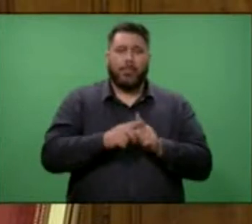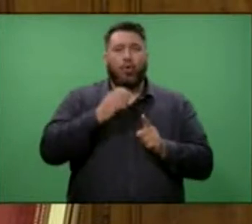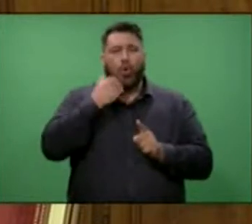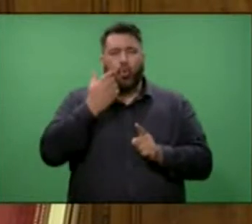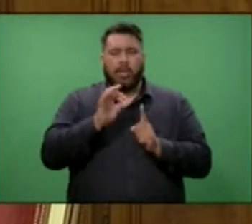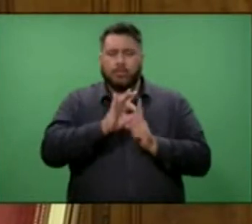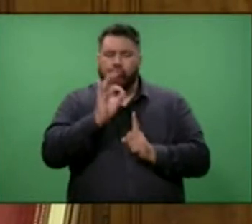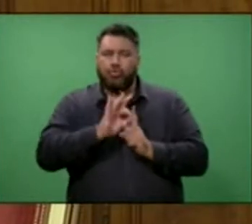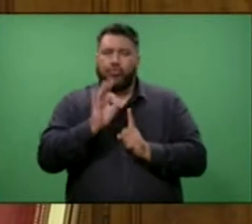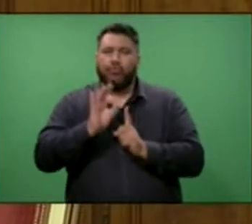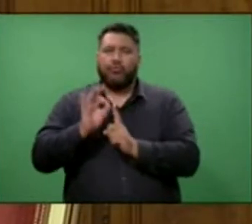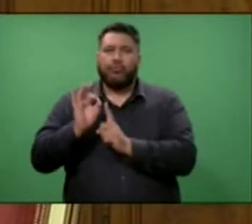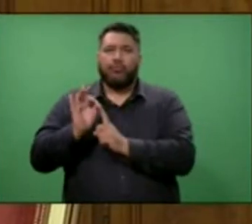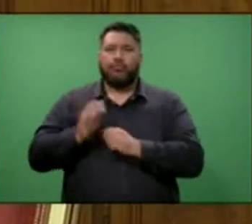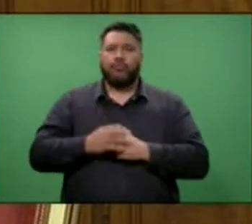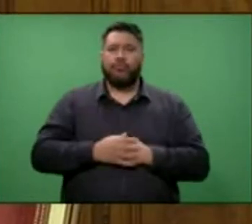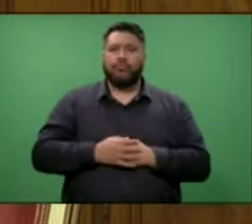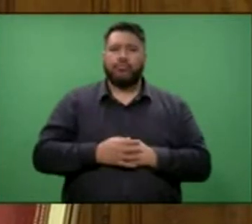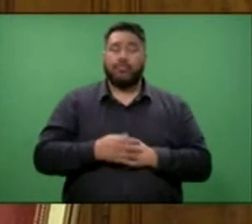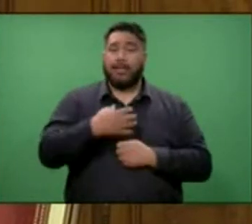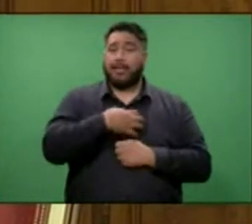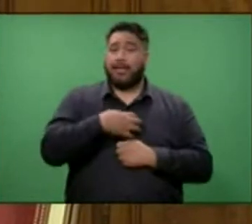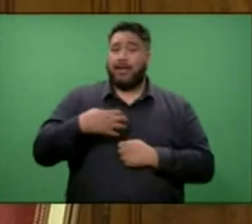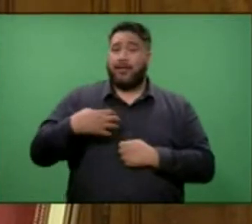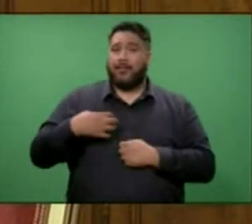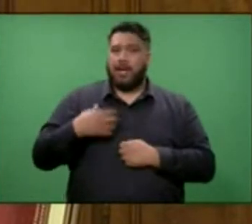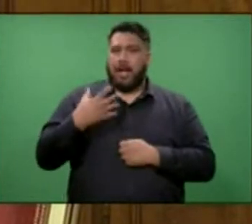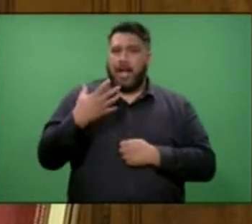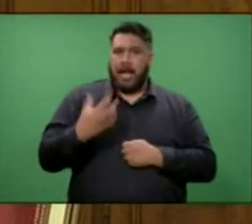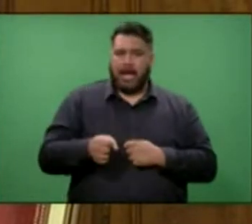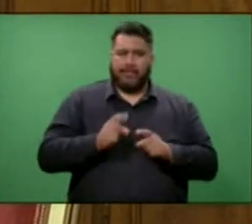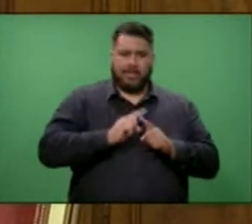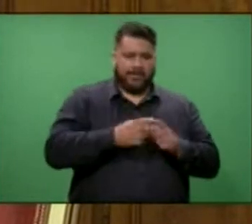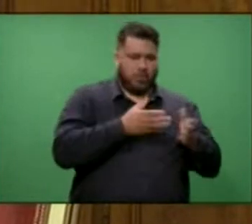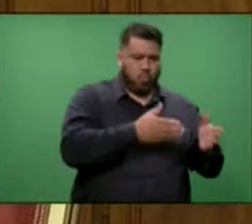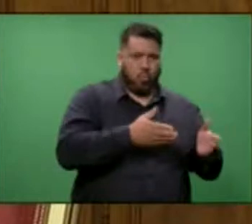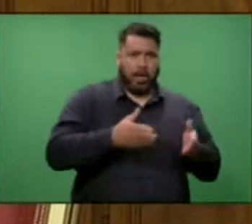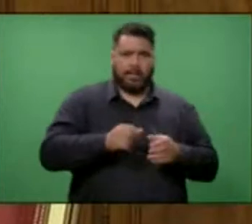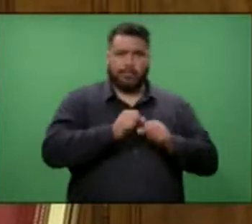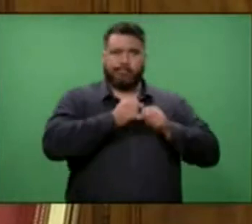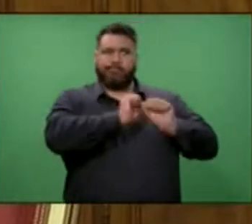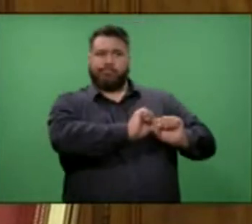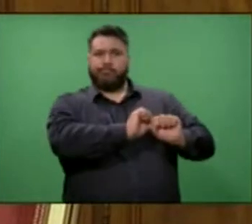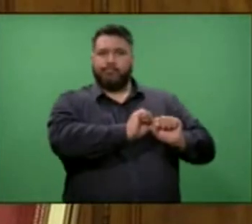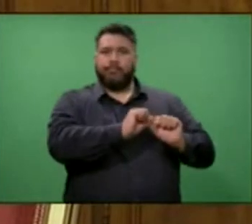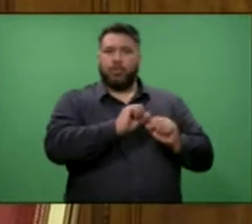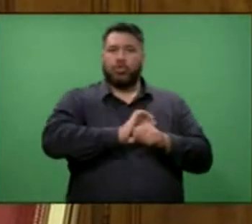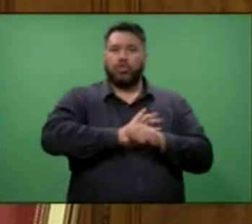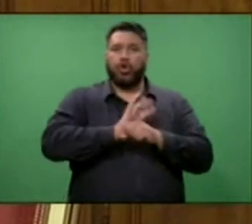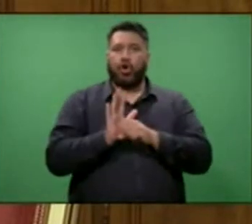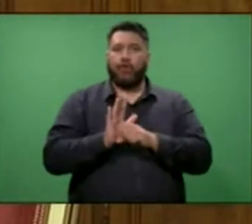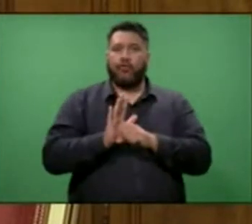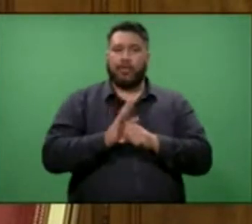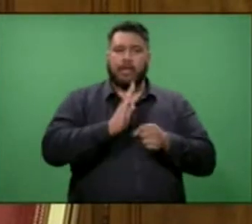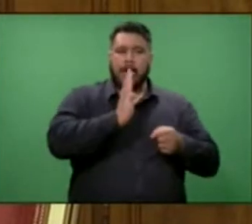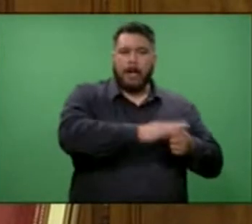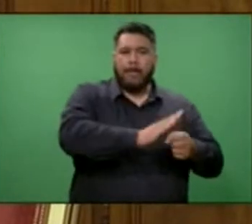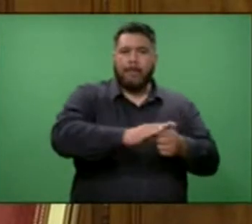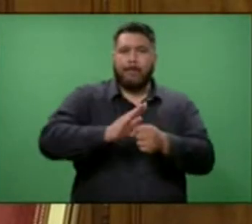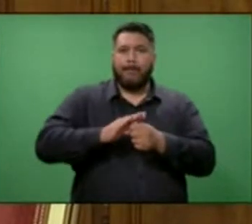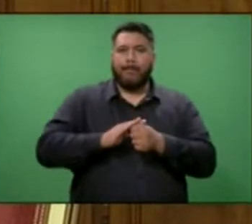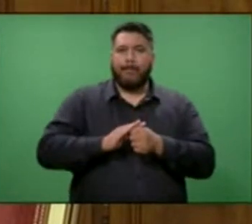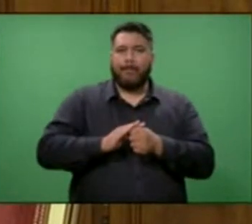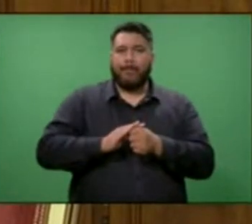The government will retain and enhance the multiple lines of defence to keep COVID at bay and stamp it out with minimal